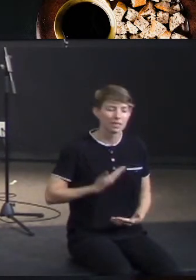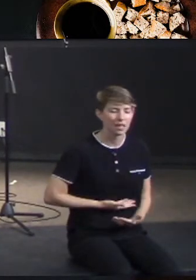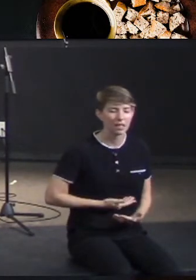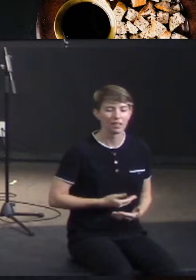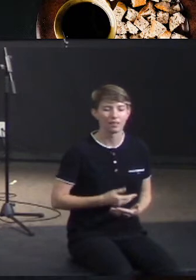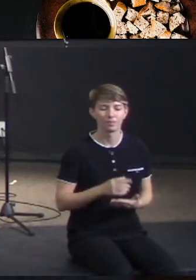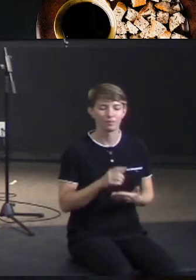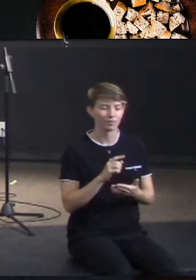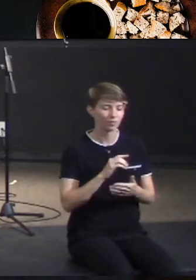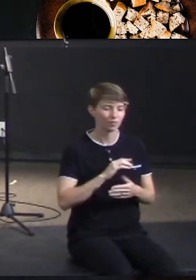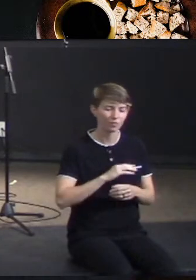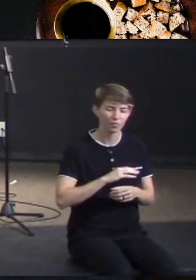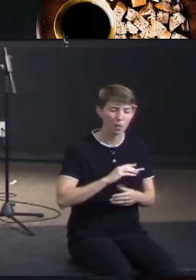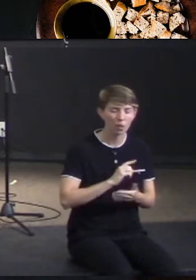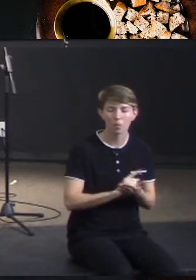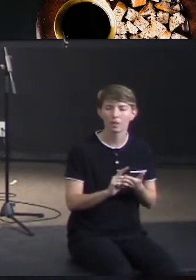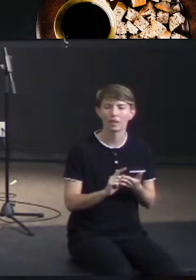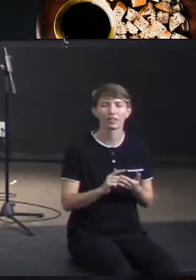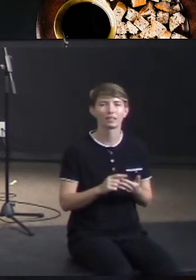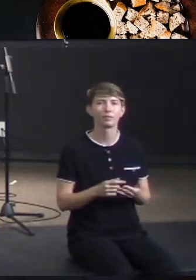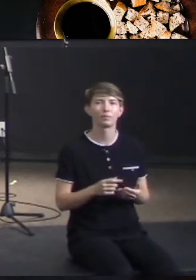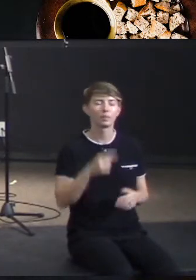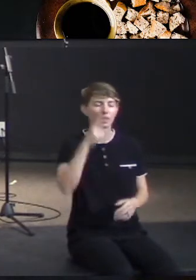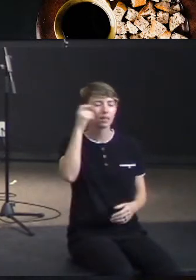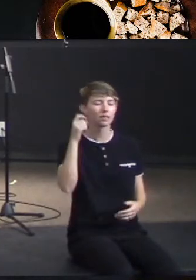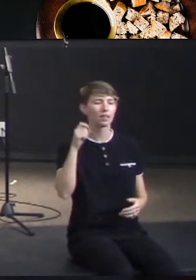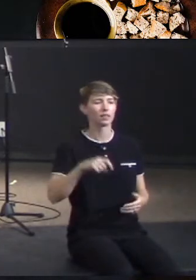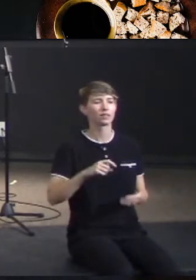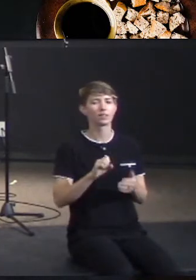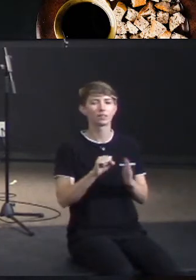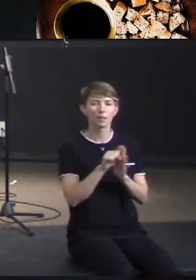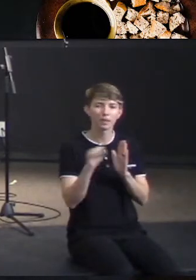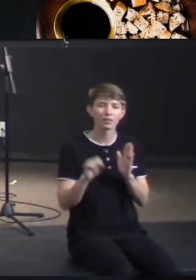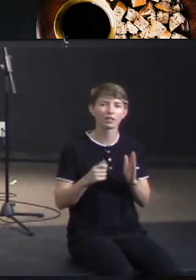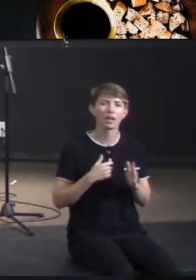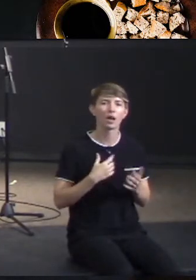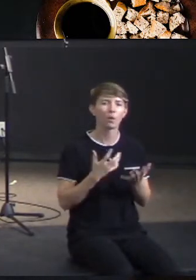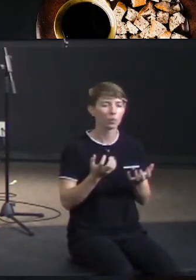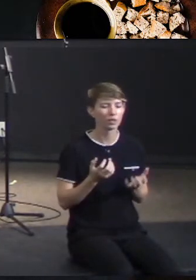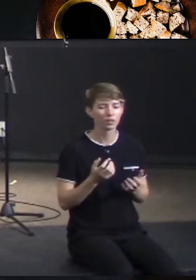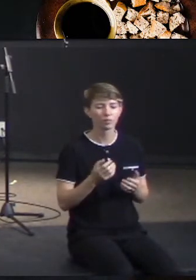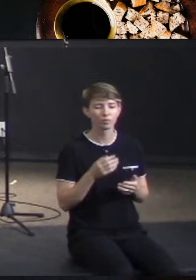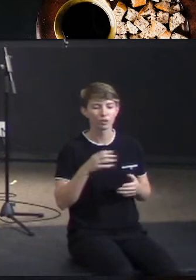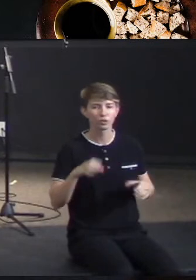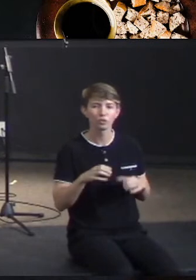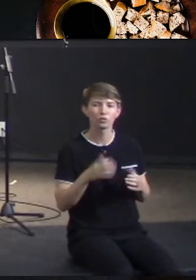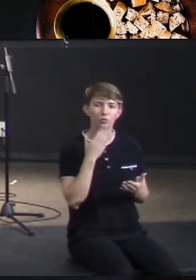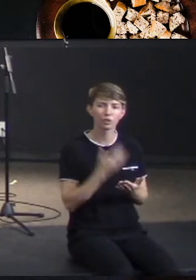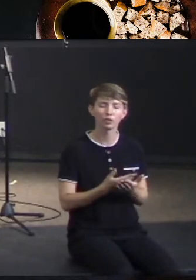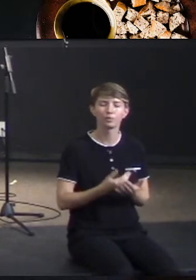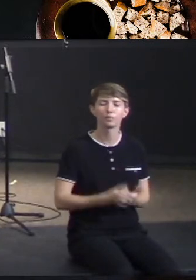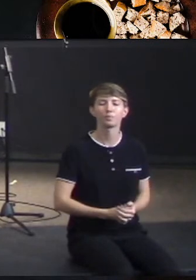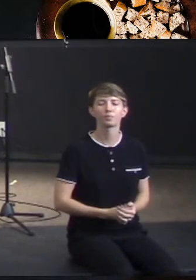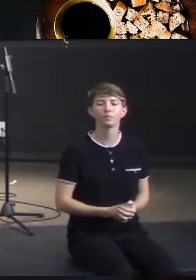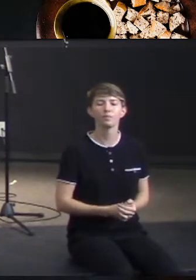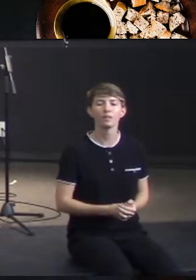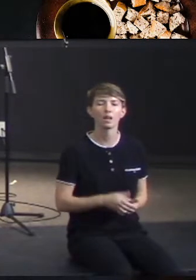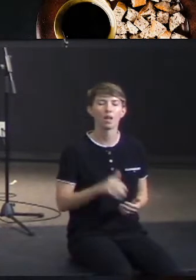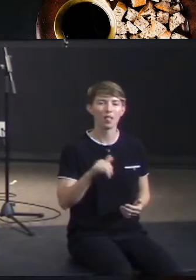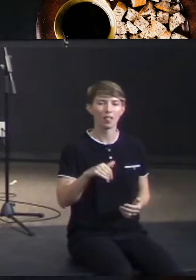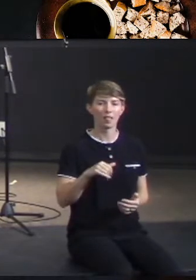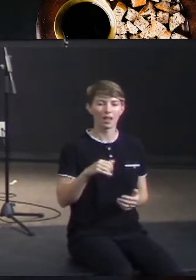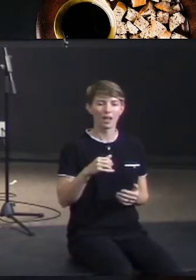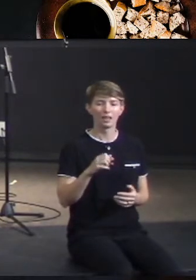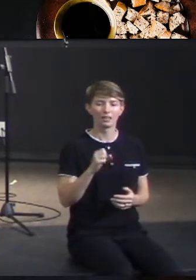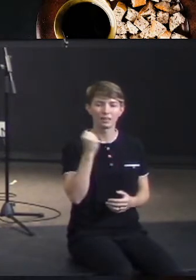you know, I really want to do well. And we had a greenhouse retreat that Saturday, and